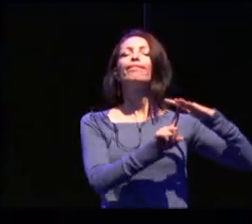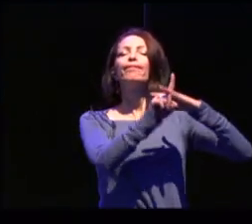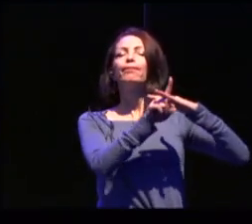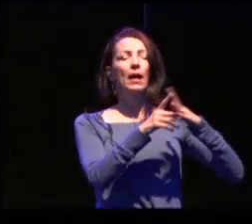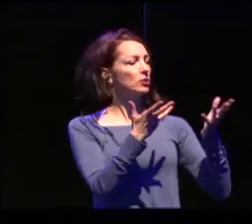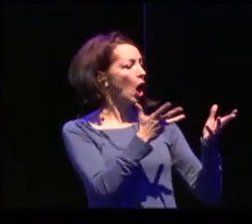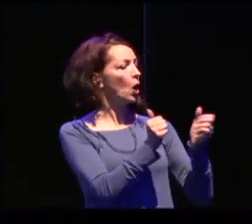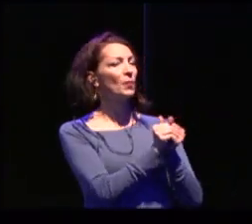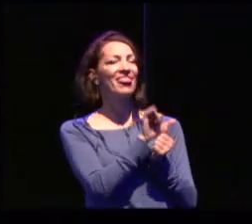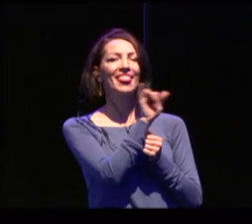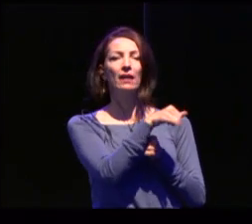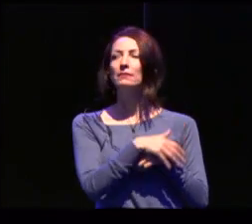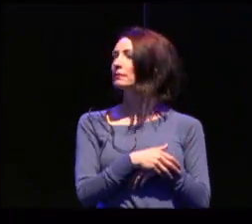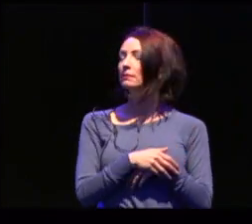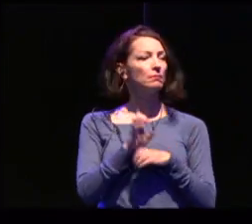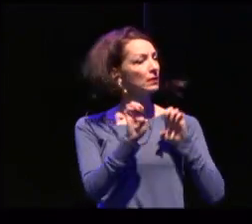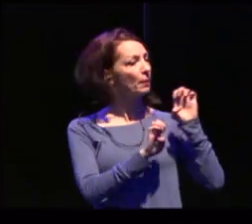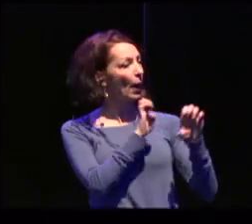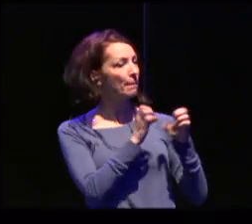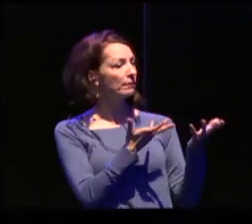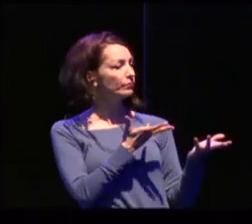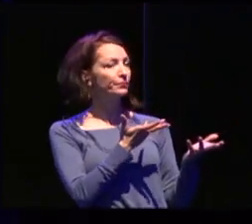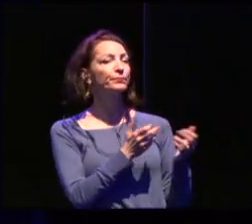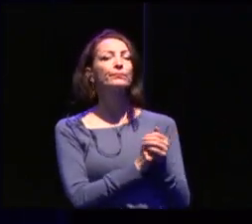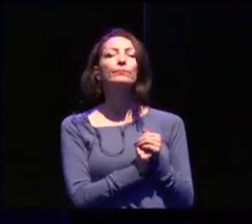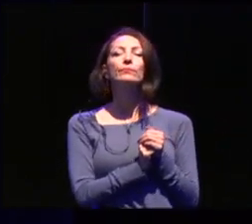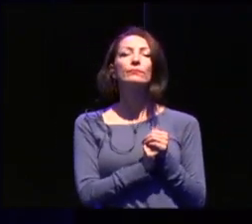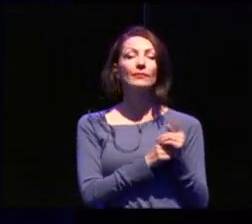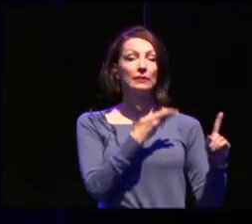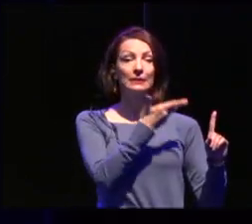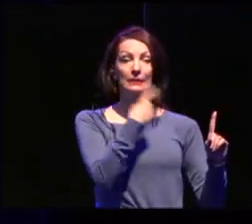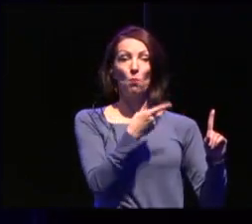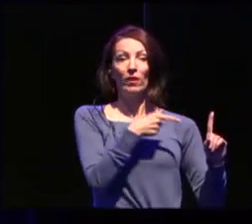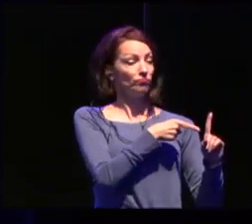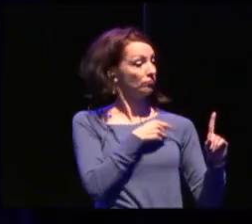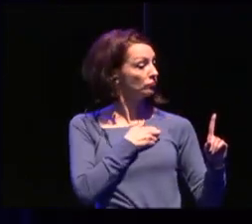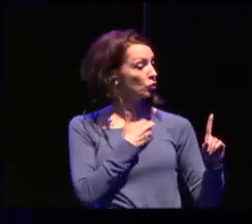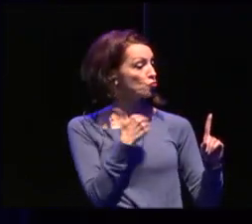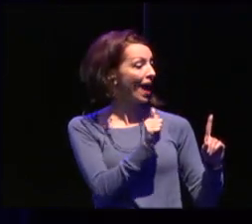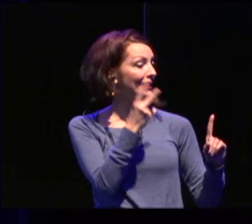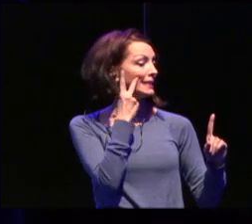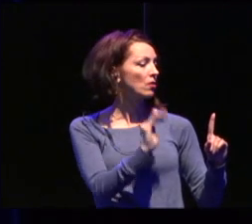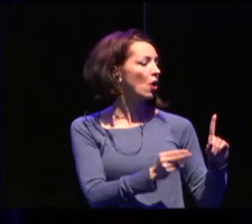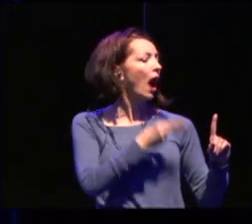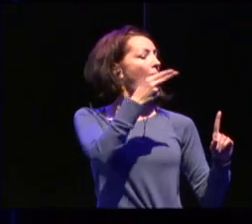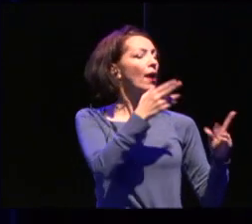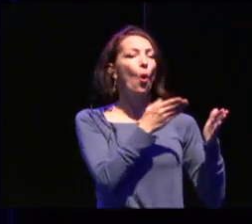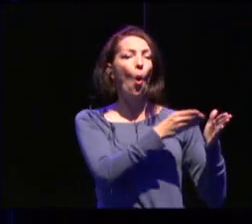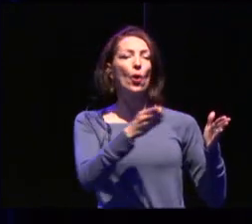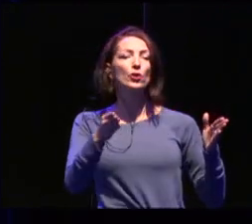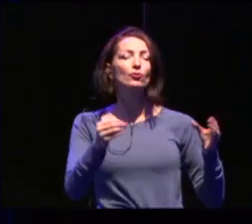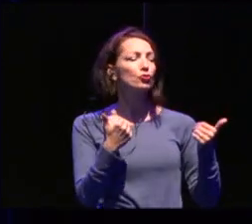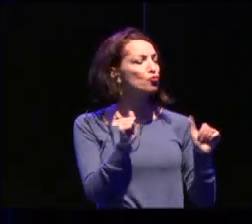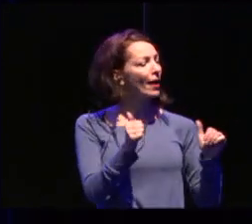it. Do an experiment. Just take someone and begin to see the higher order of being that's